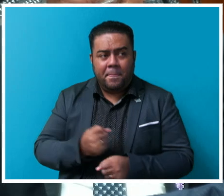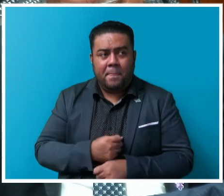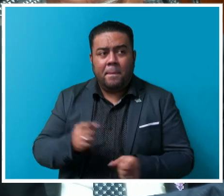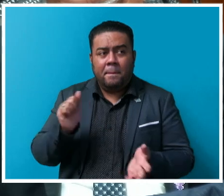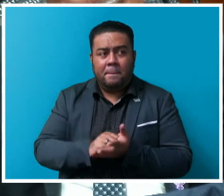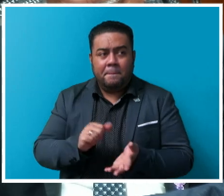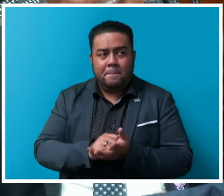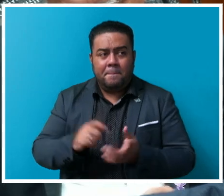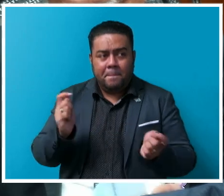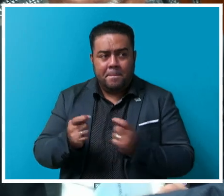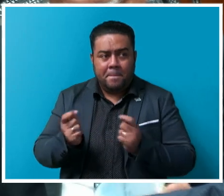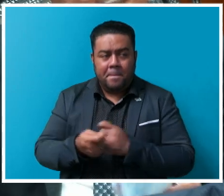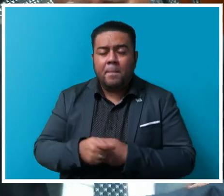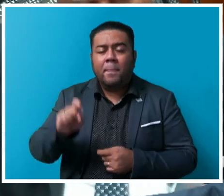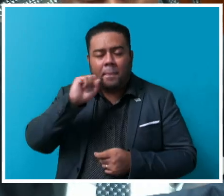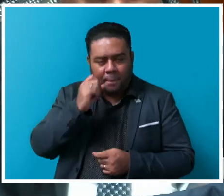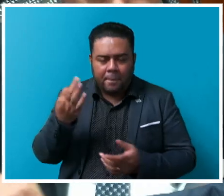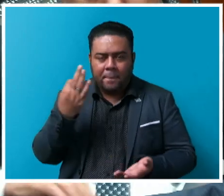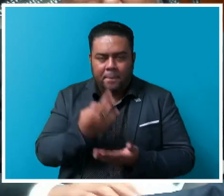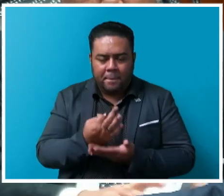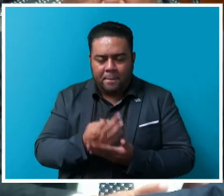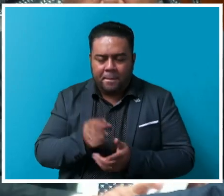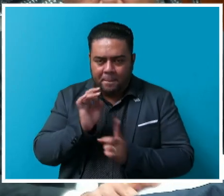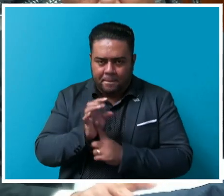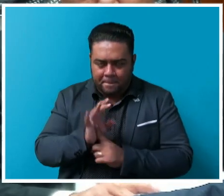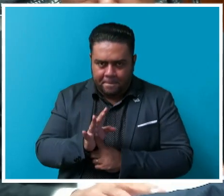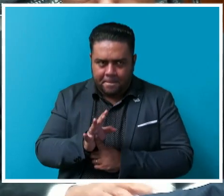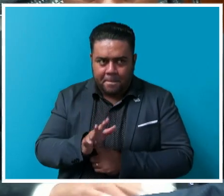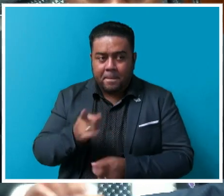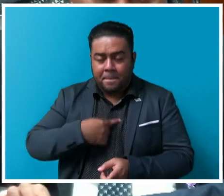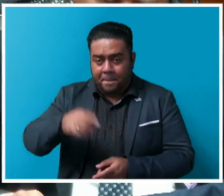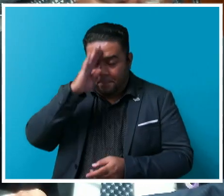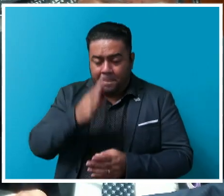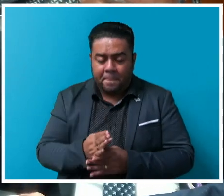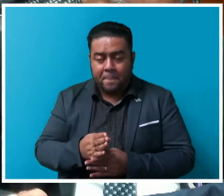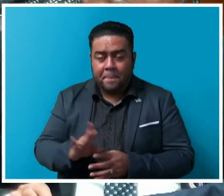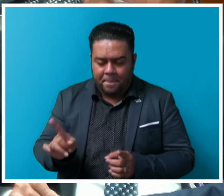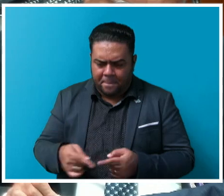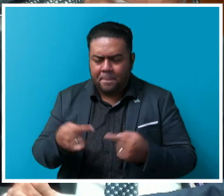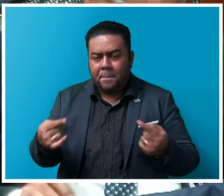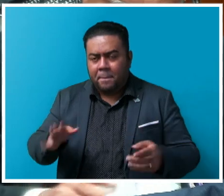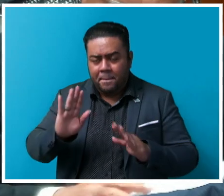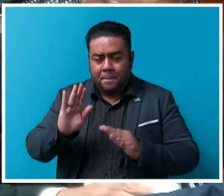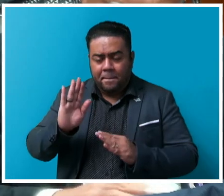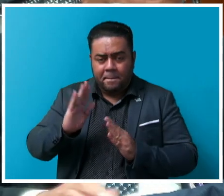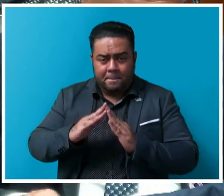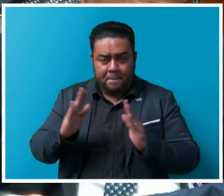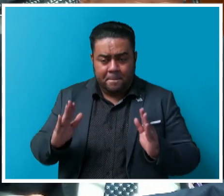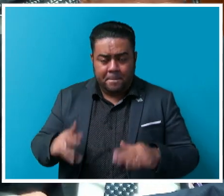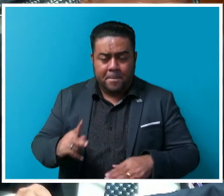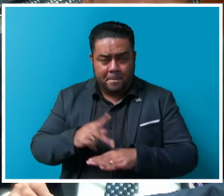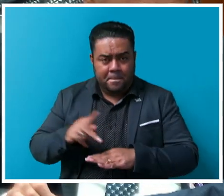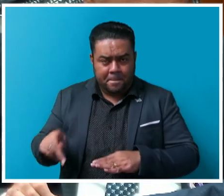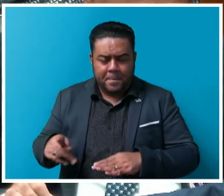amendments will be fundamental. I hope that my colleagues on the other side of the House and the people of